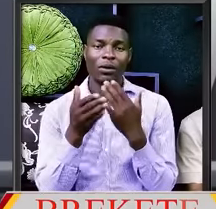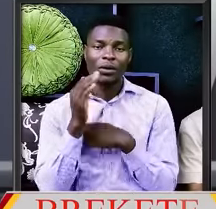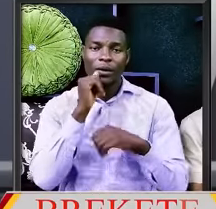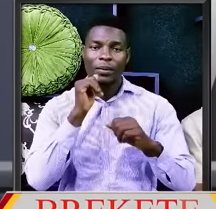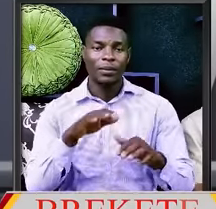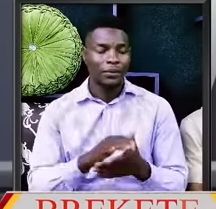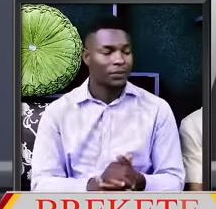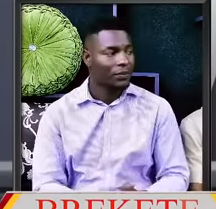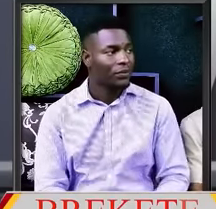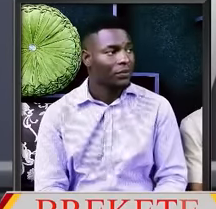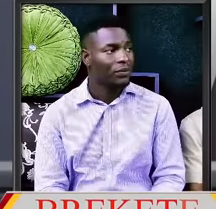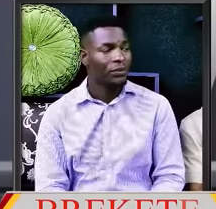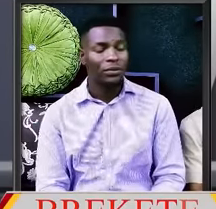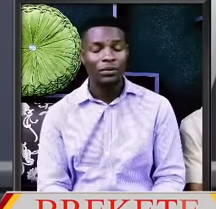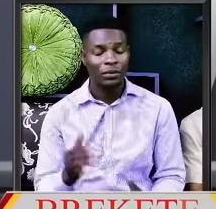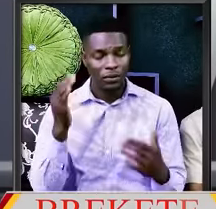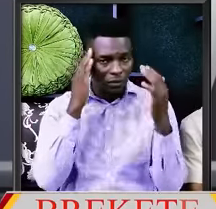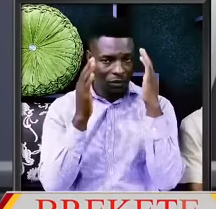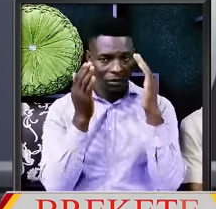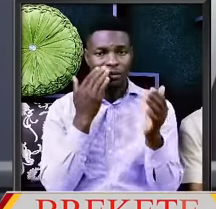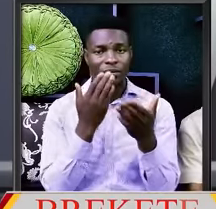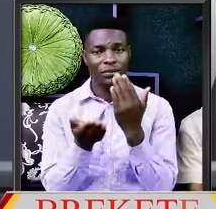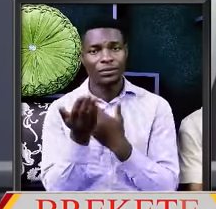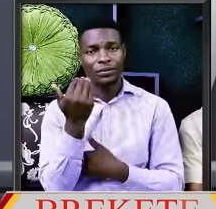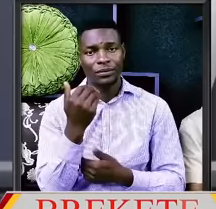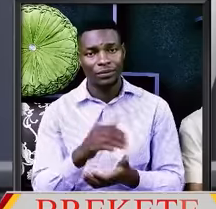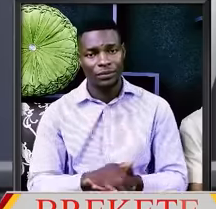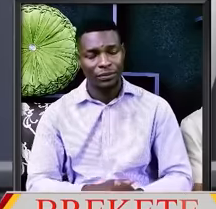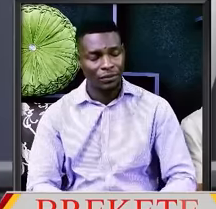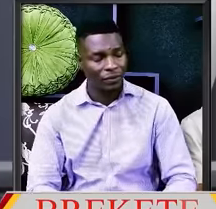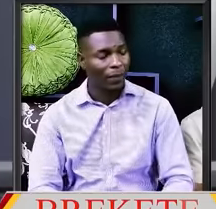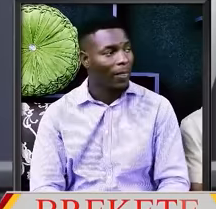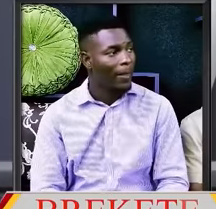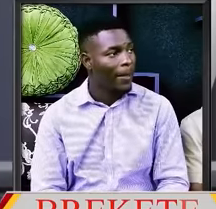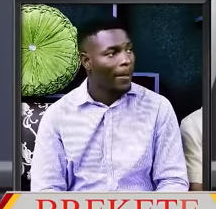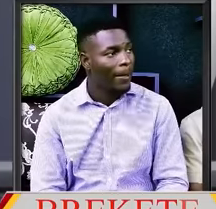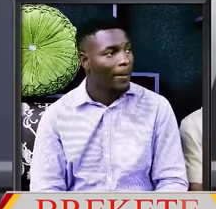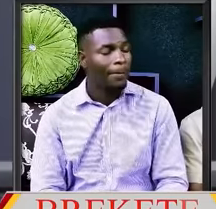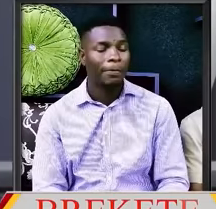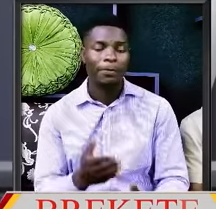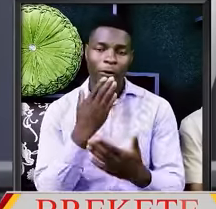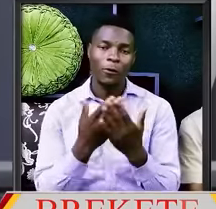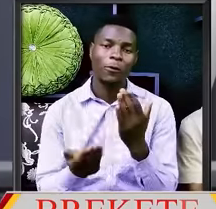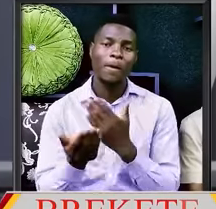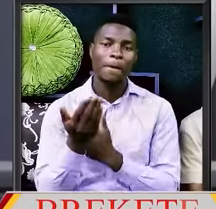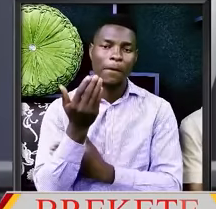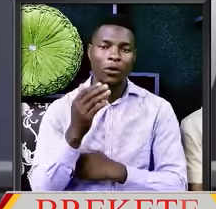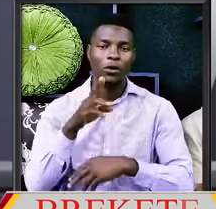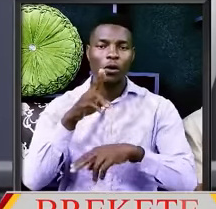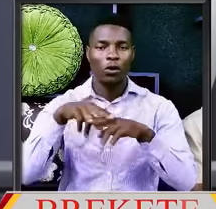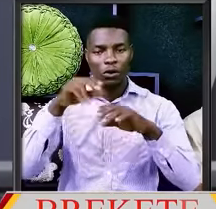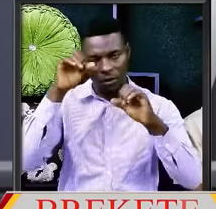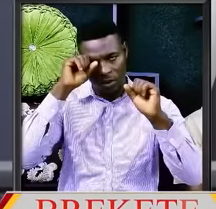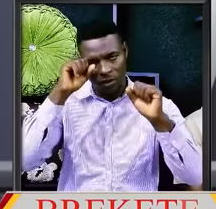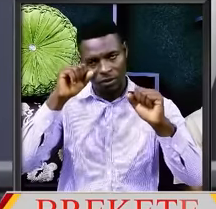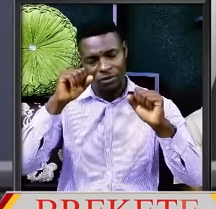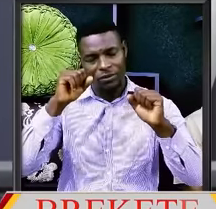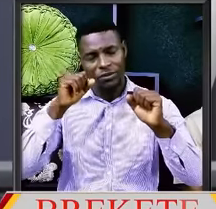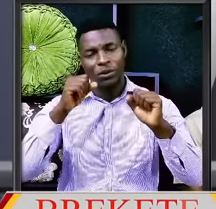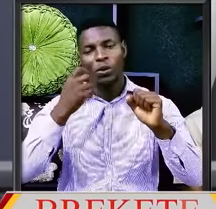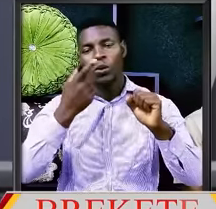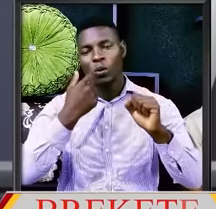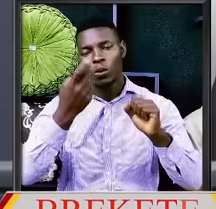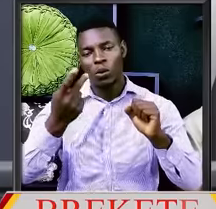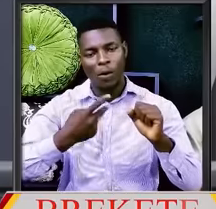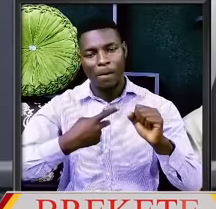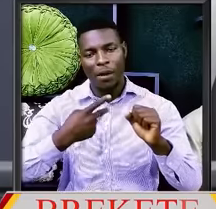Amen. Hello, good morning. Good morning, my ordinary president. Good morning. Nahumi and